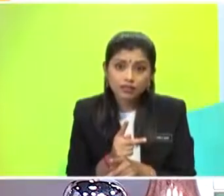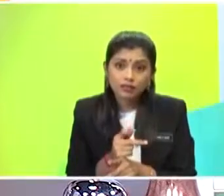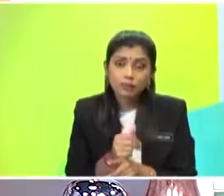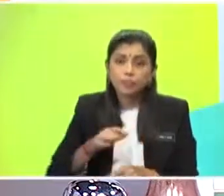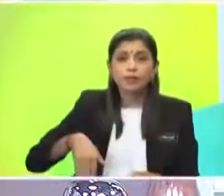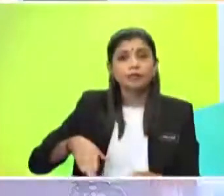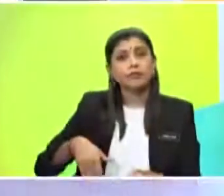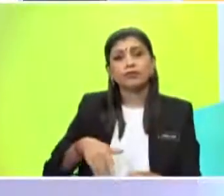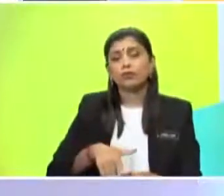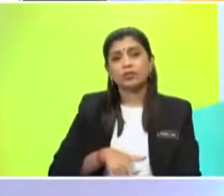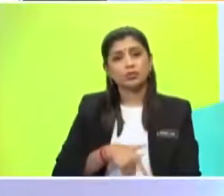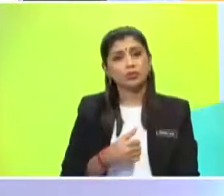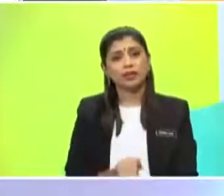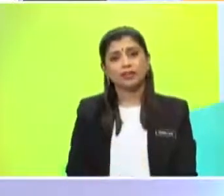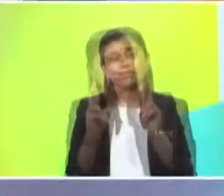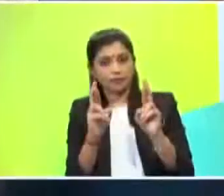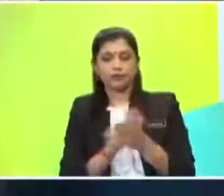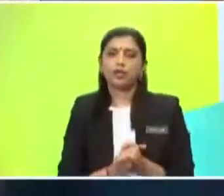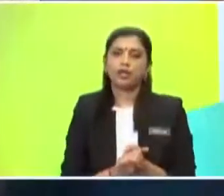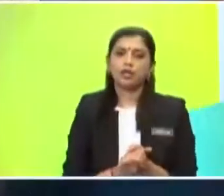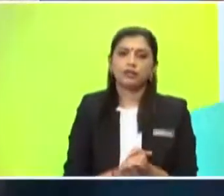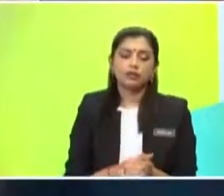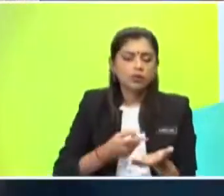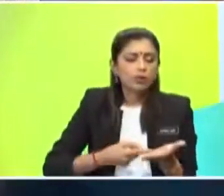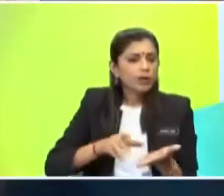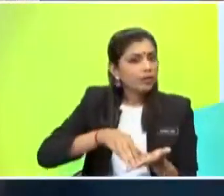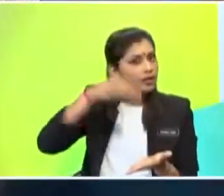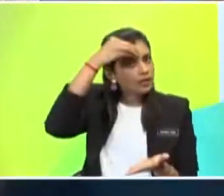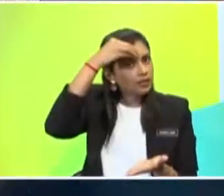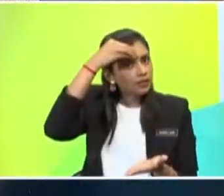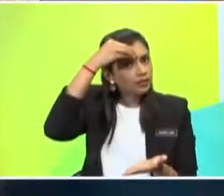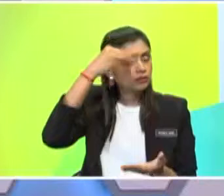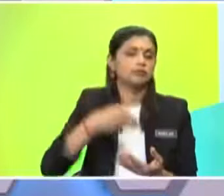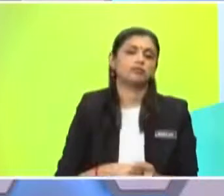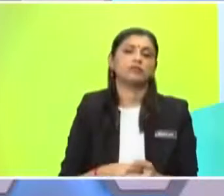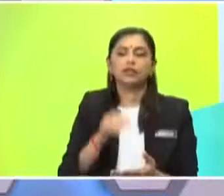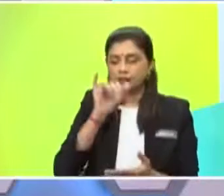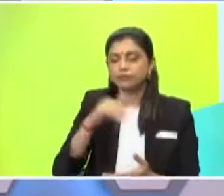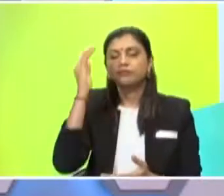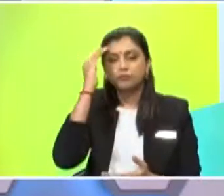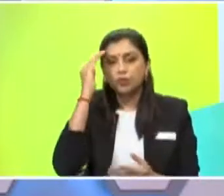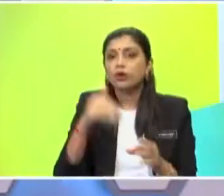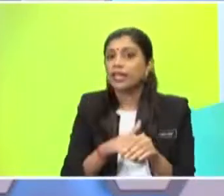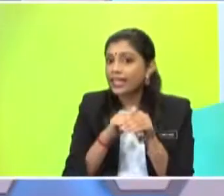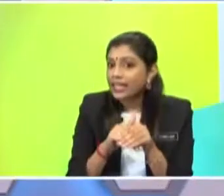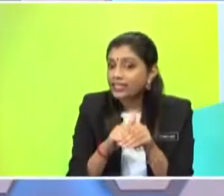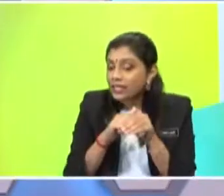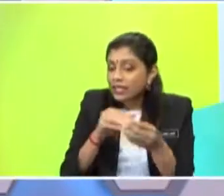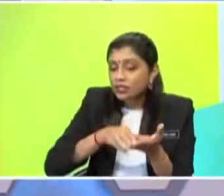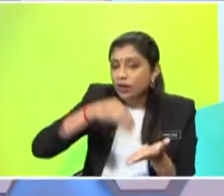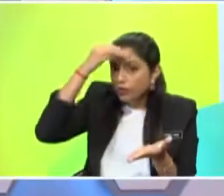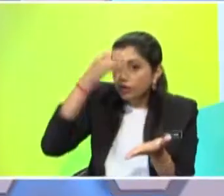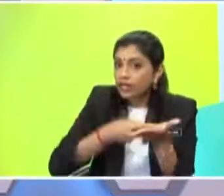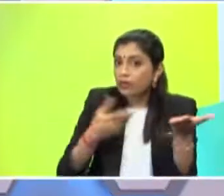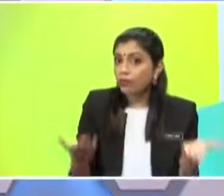too late. All right, Sean, today we are going to expose on how to write an